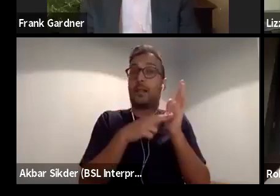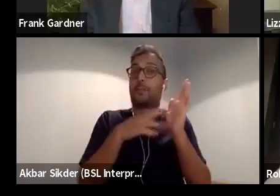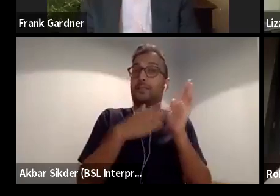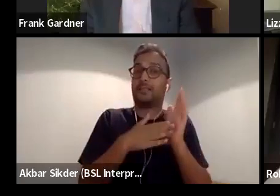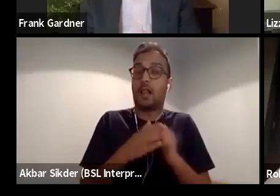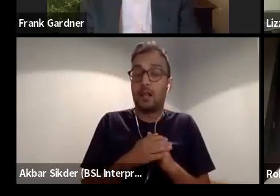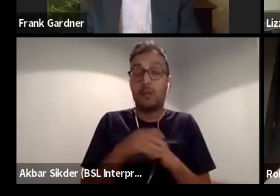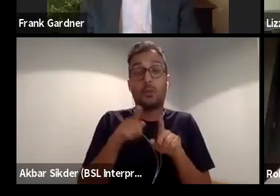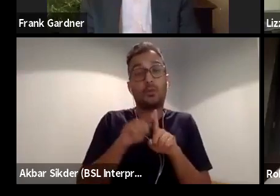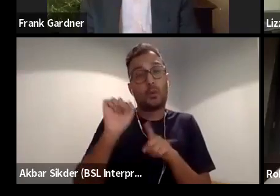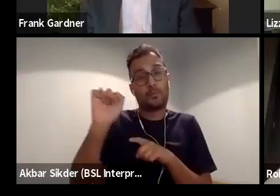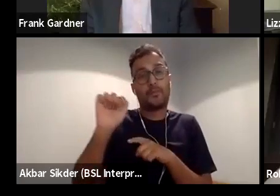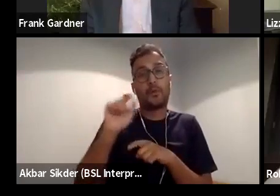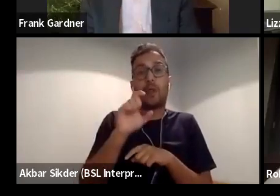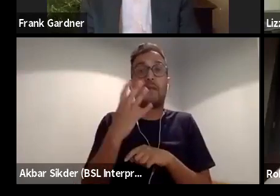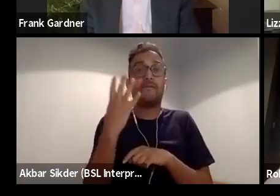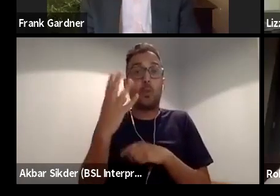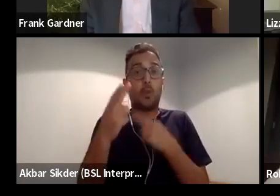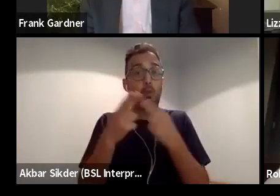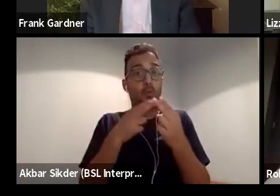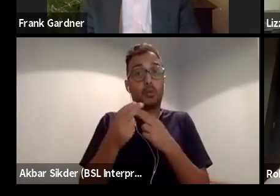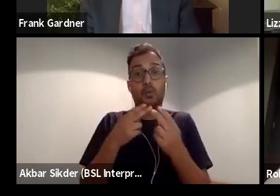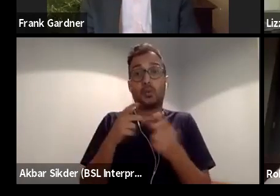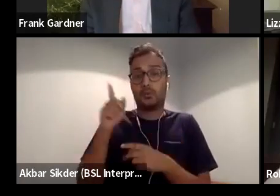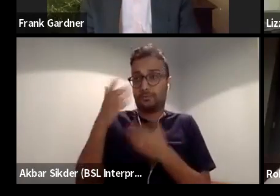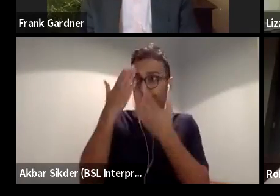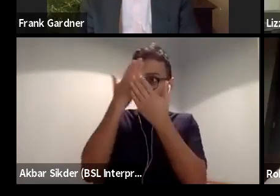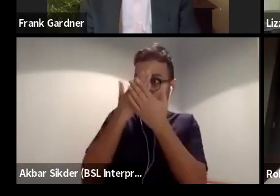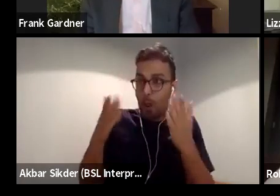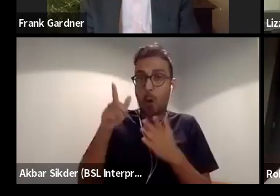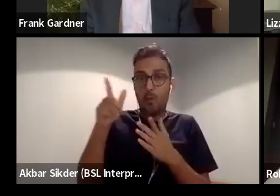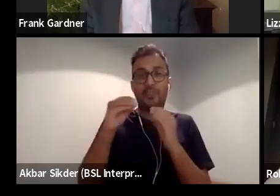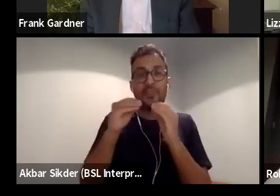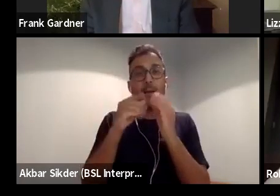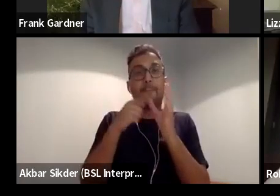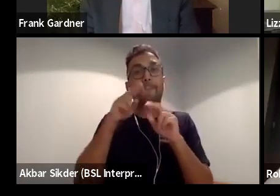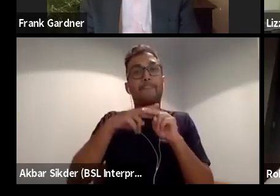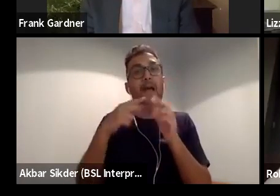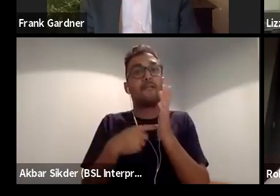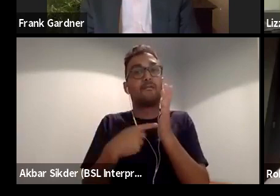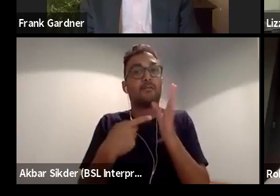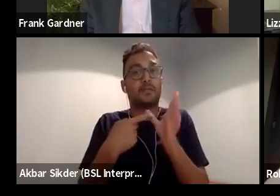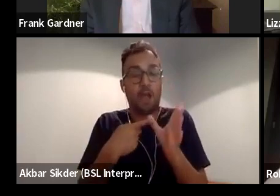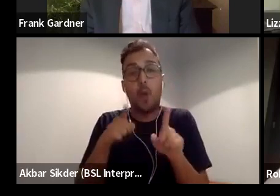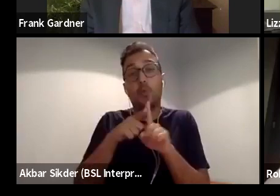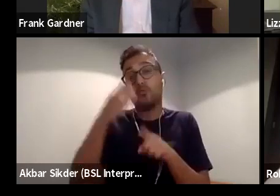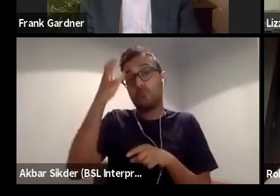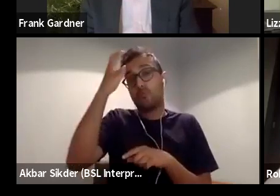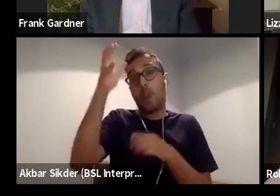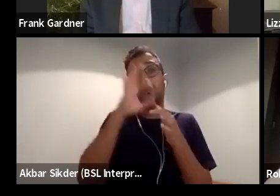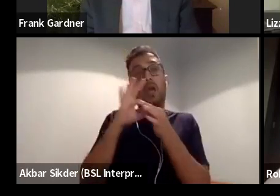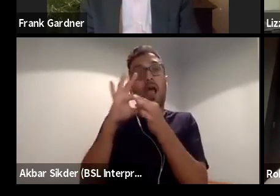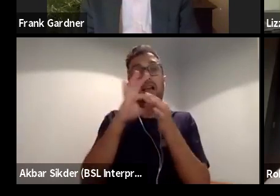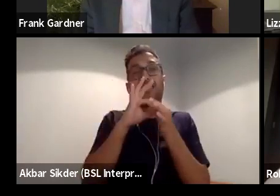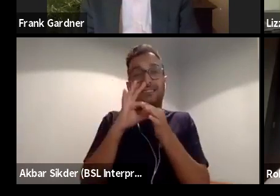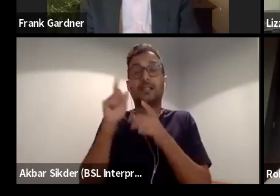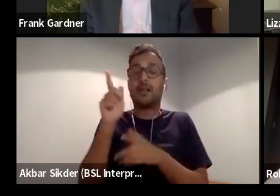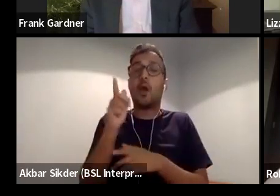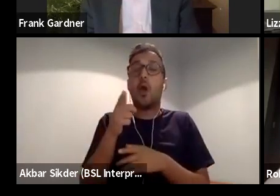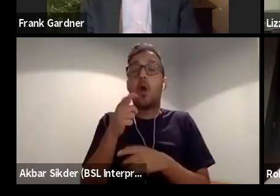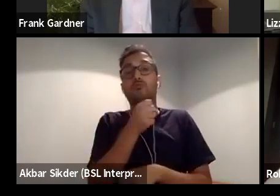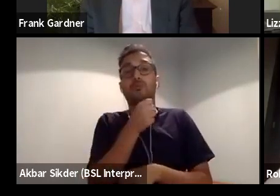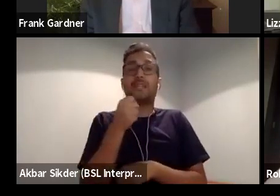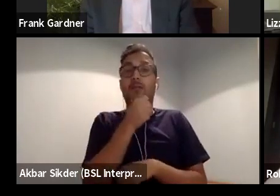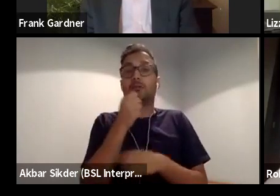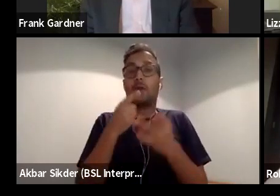with the BAFTA Fellowship and has won the Royal Television Society's Presenter of the Year Awards in 2003